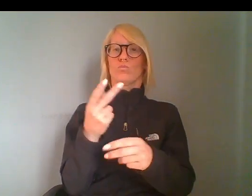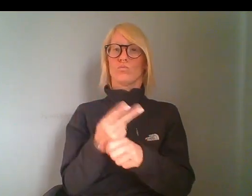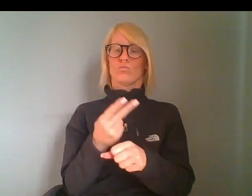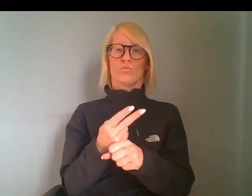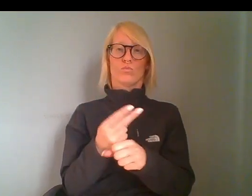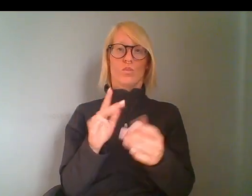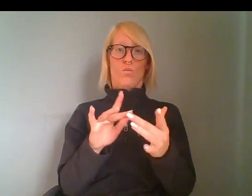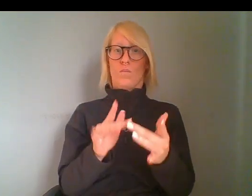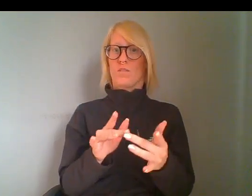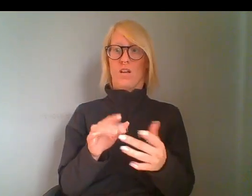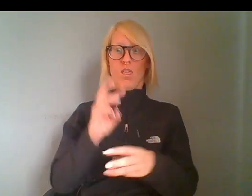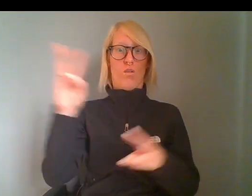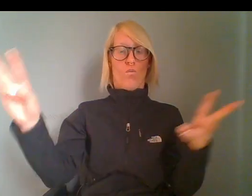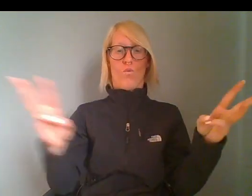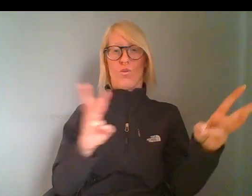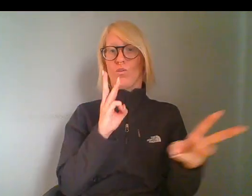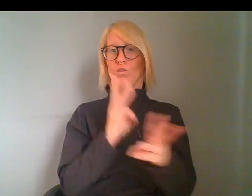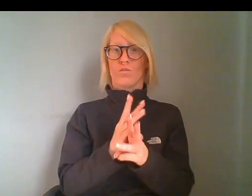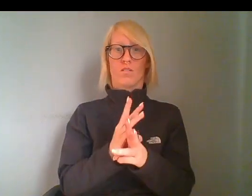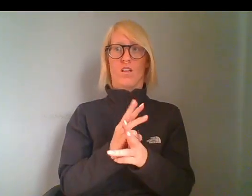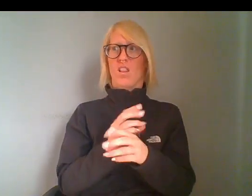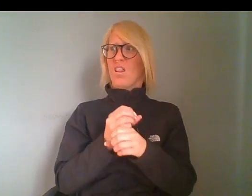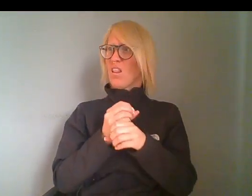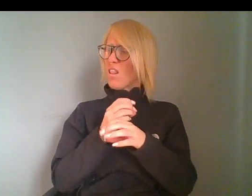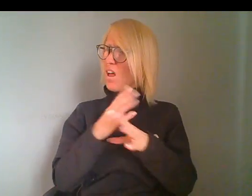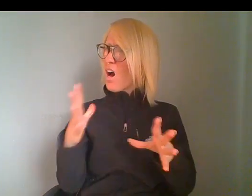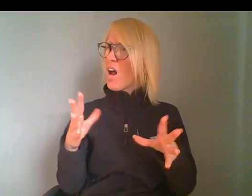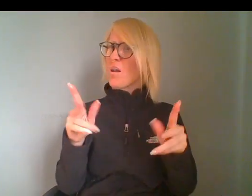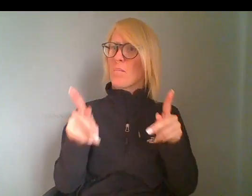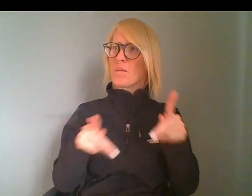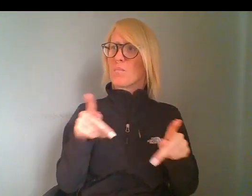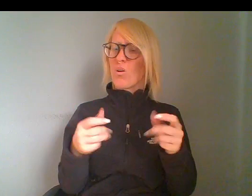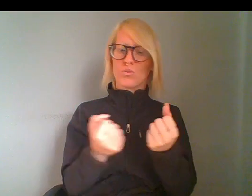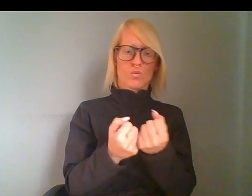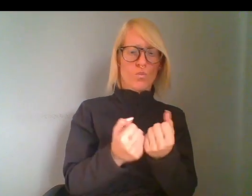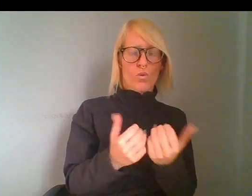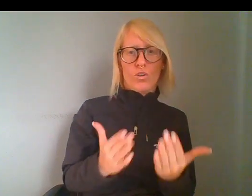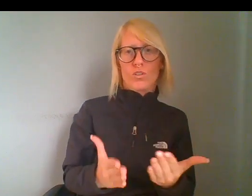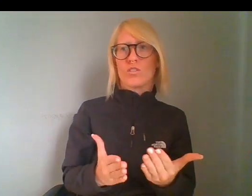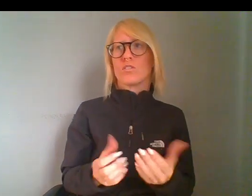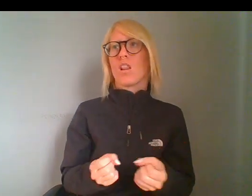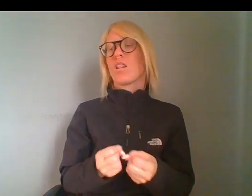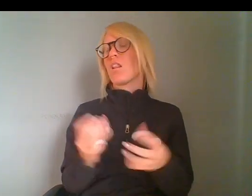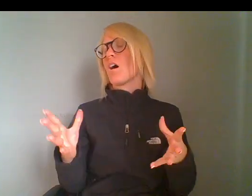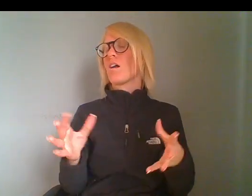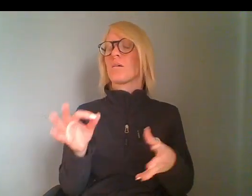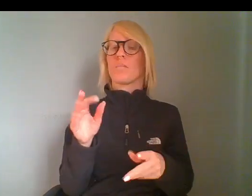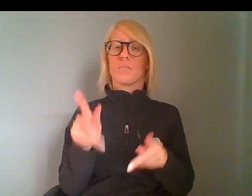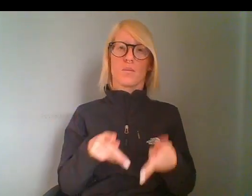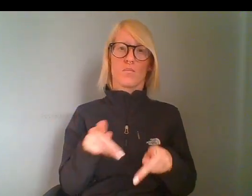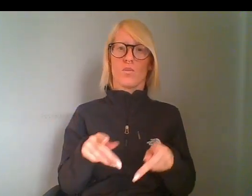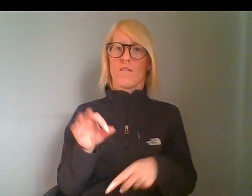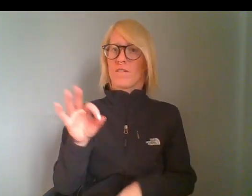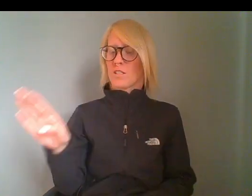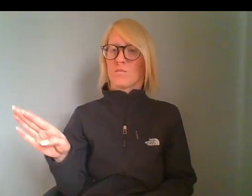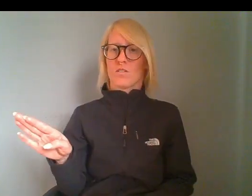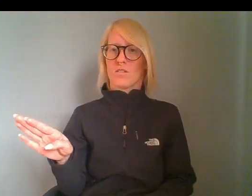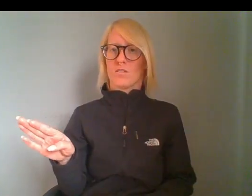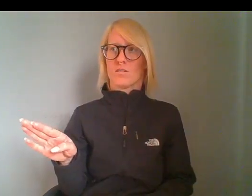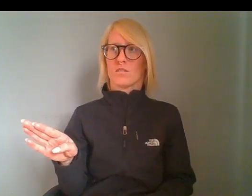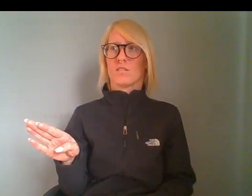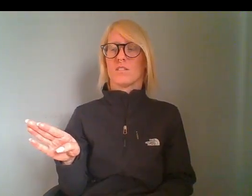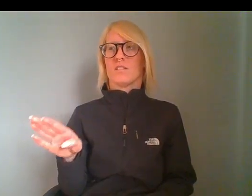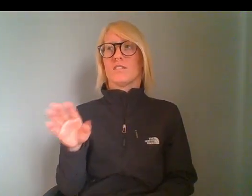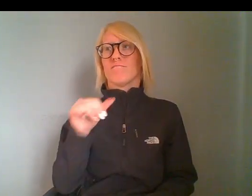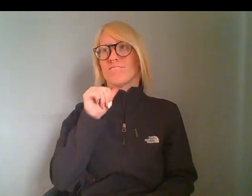lot of prospects on there for you. There are a lot of people on Facebook, and just because you're on Facebook, it doesn't mean the money's going to start